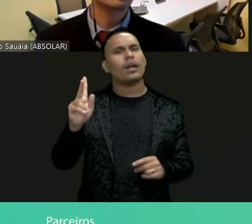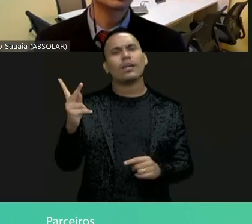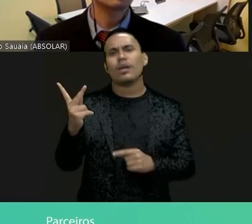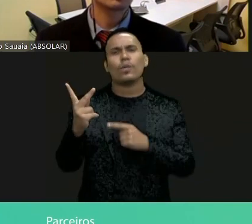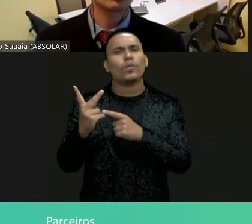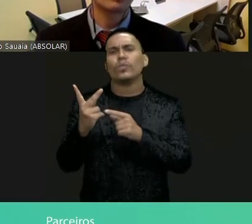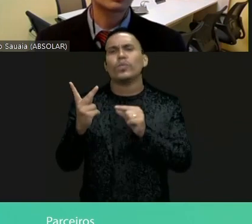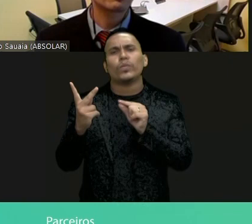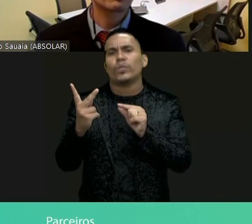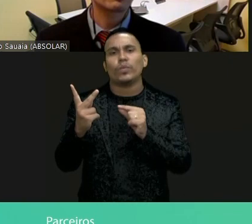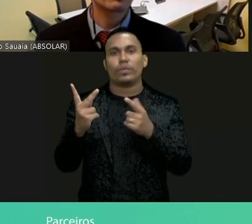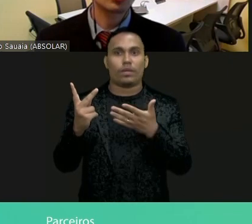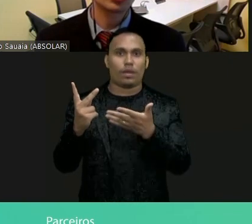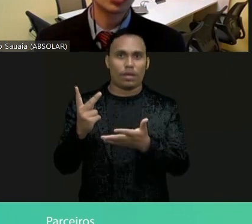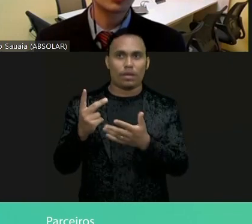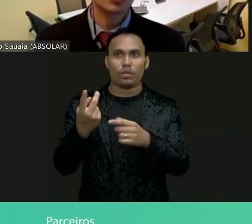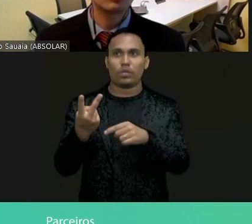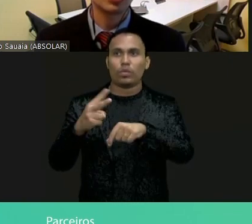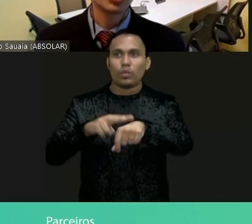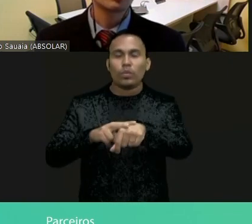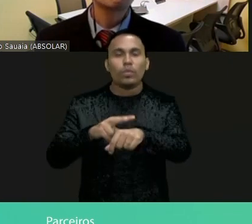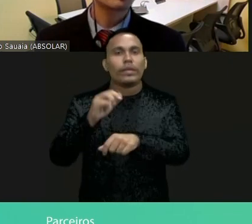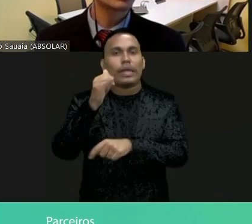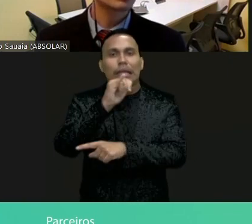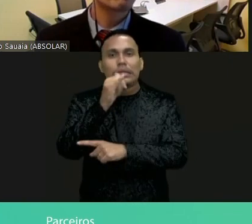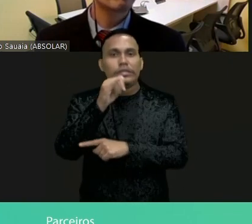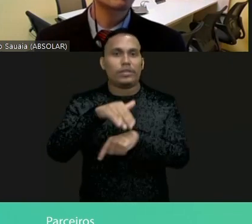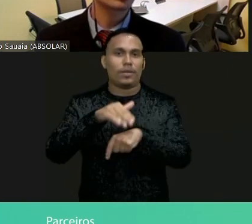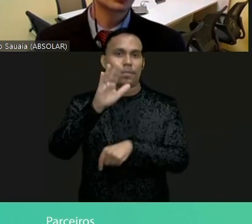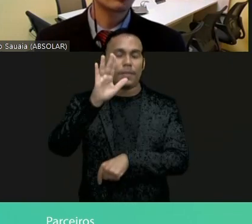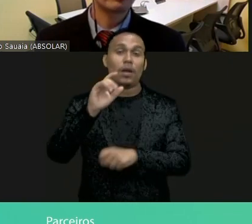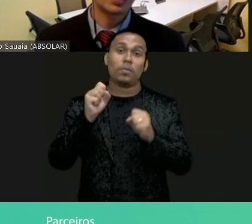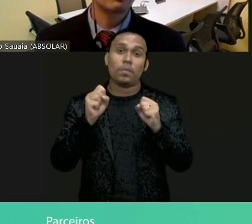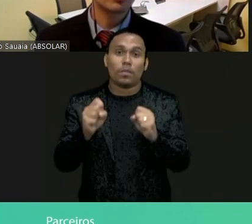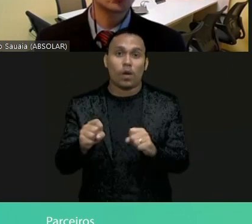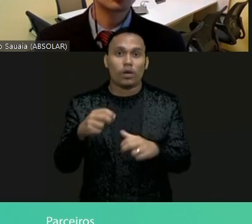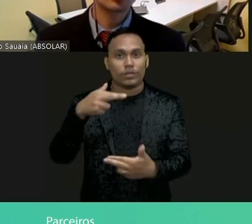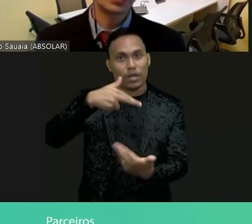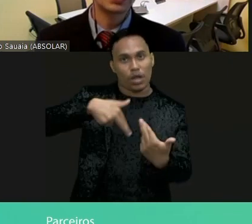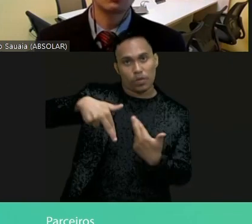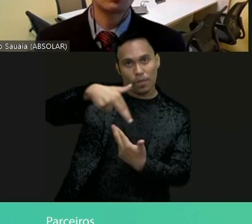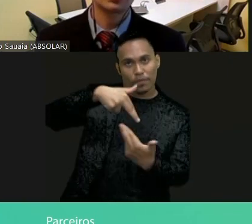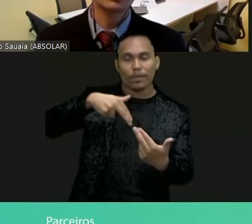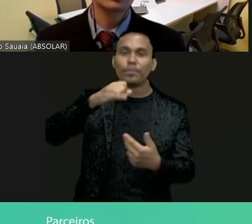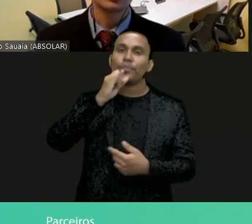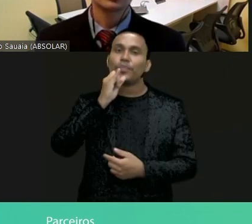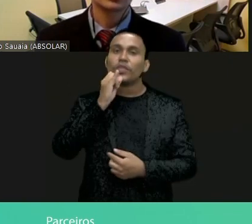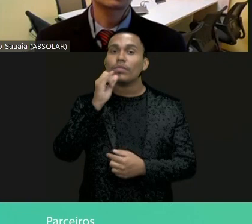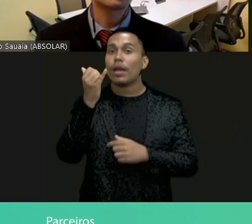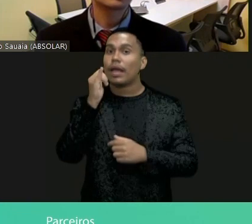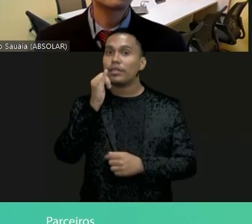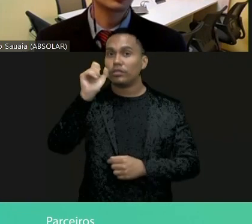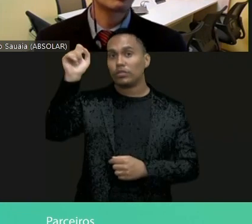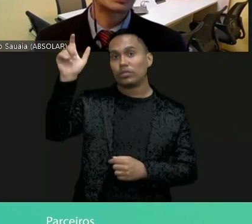And so they're hybrid and have to do with generation, renewable, solar,